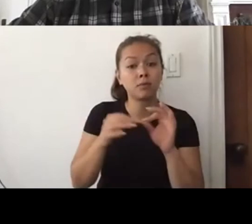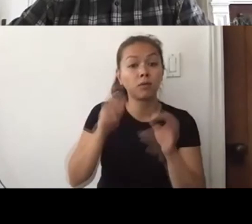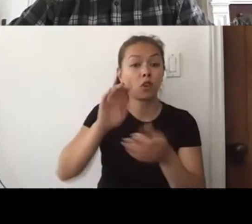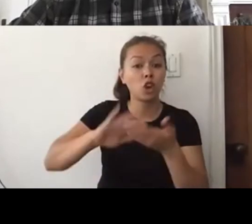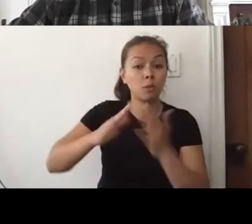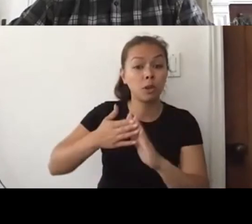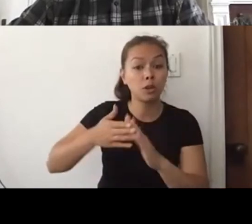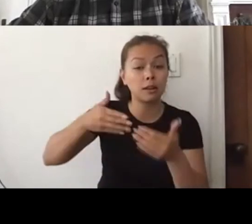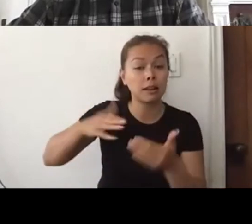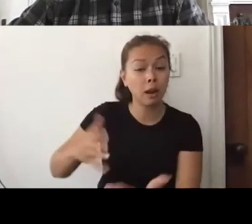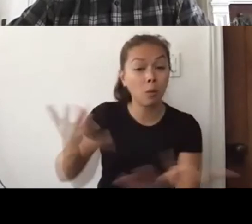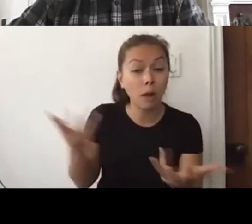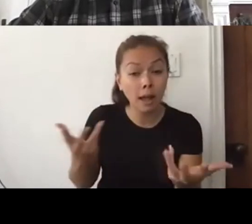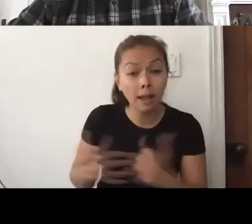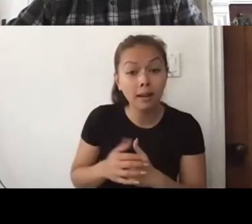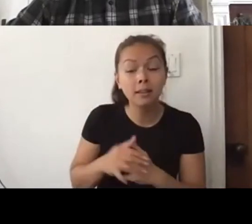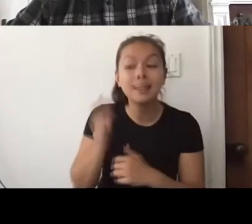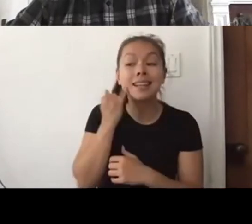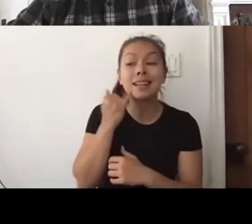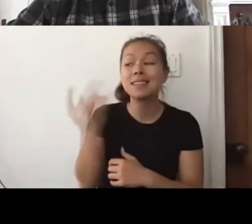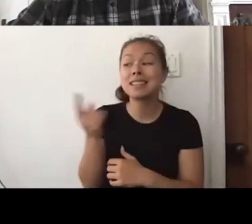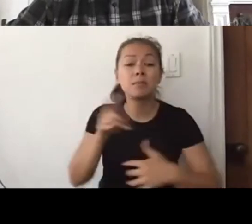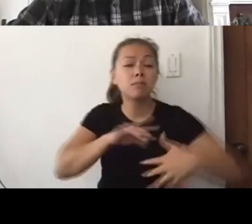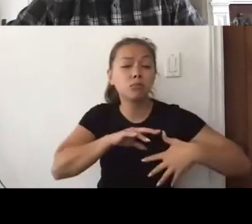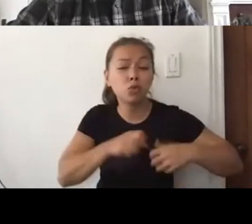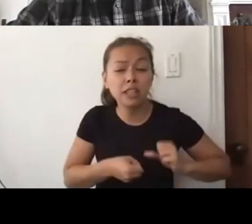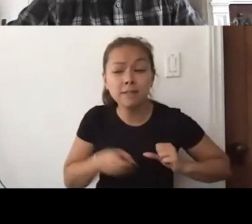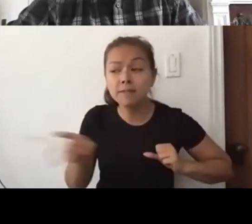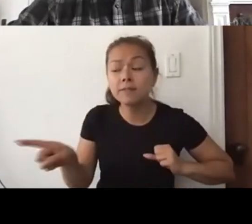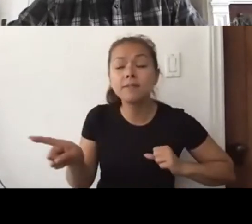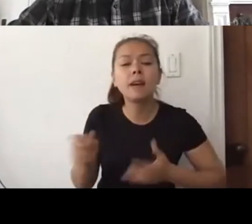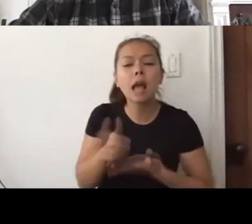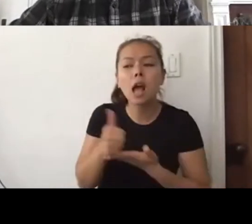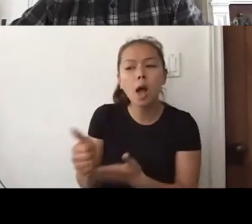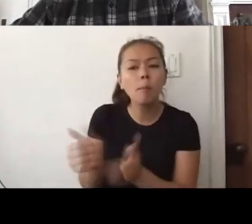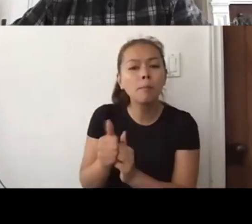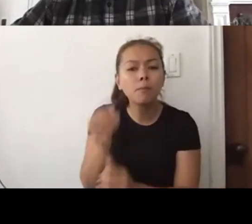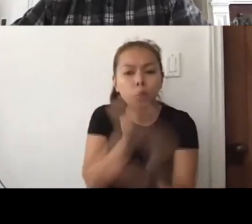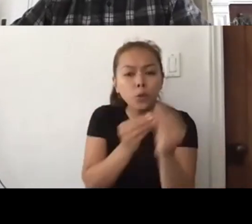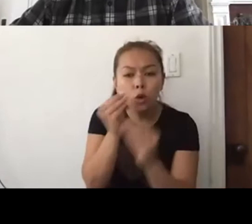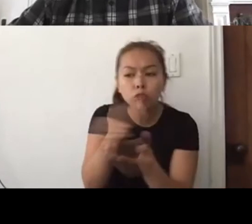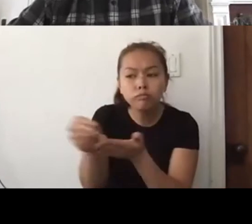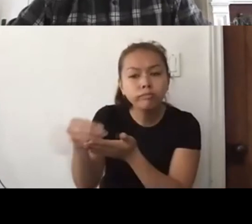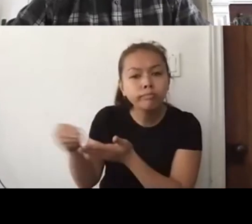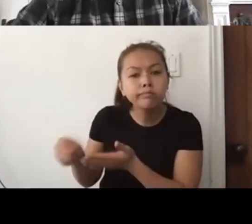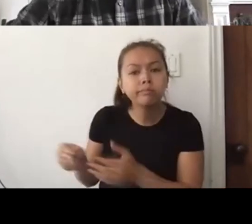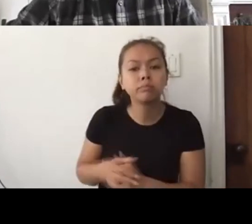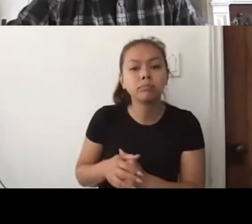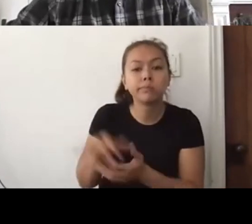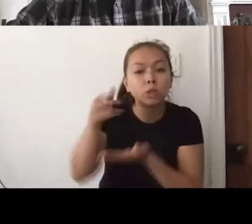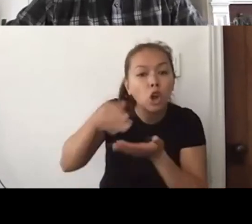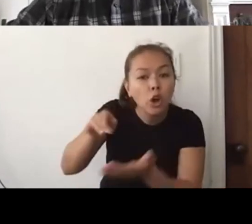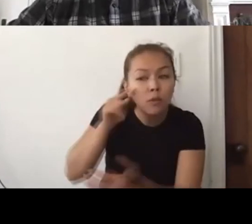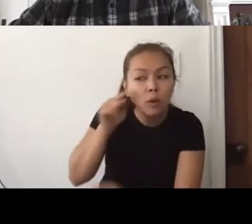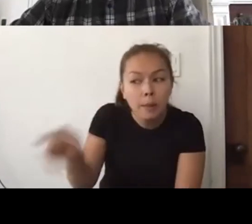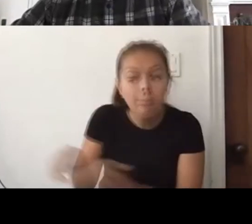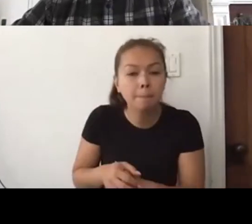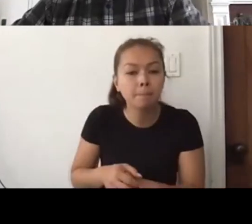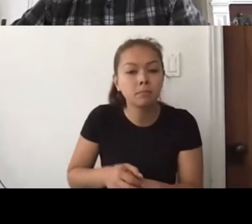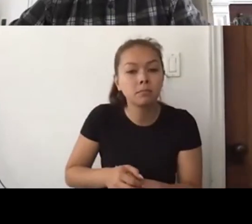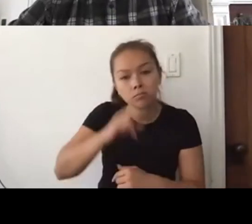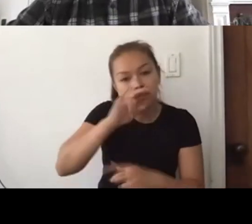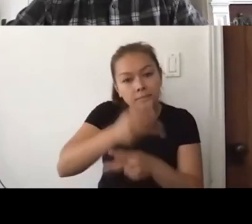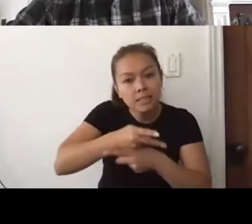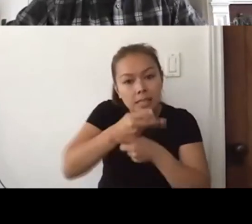they're grieving, helping people get groceries, providing childcare, making sure things are as accessible as possible,